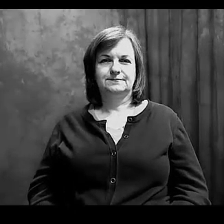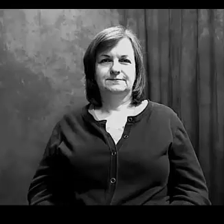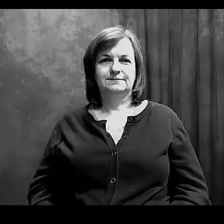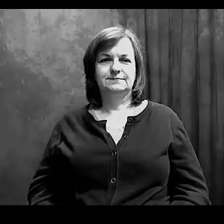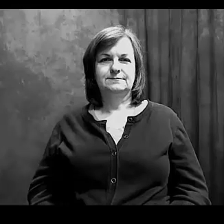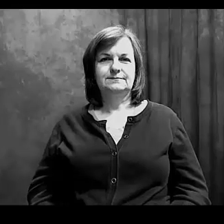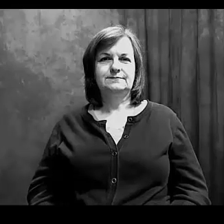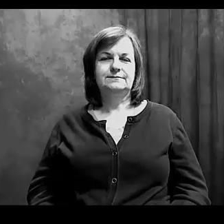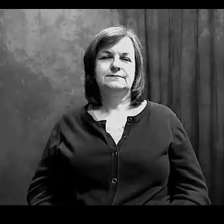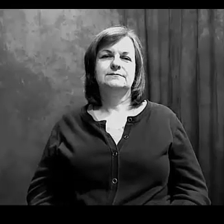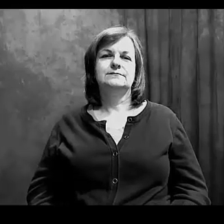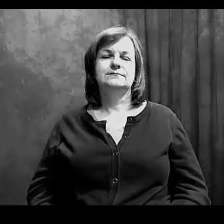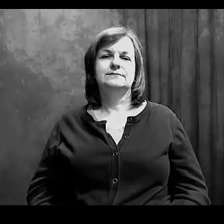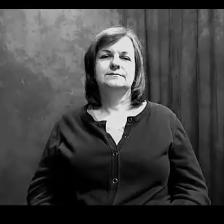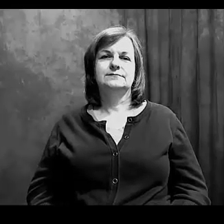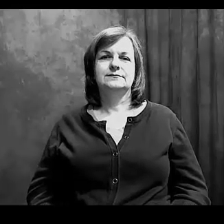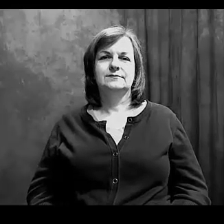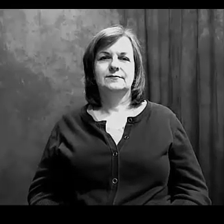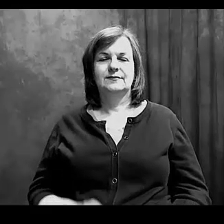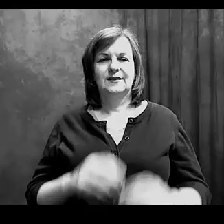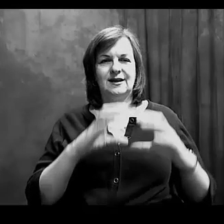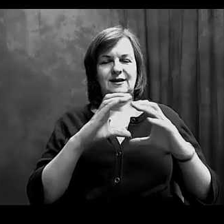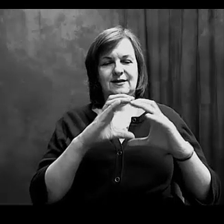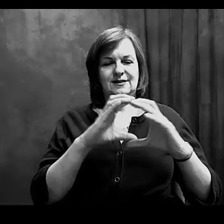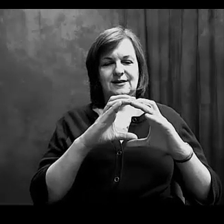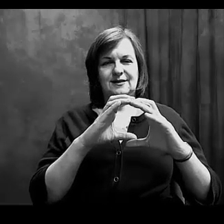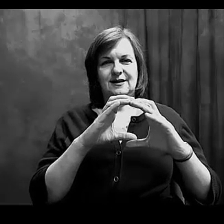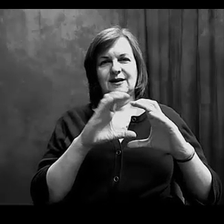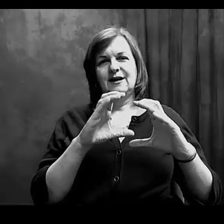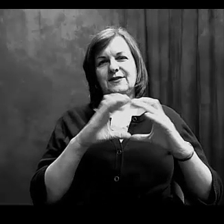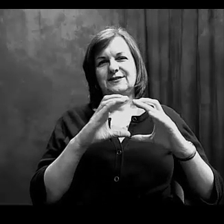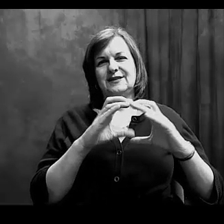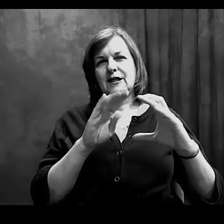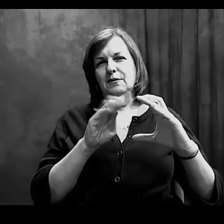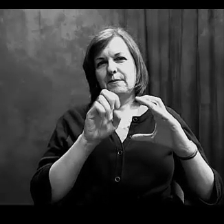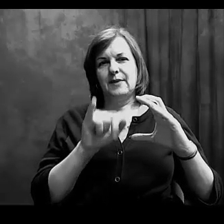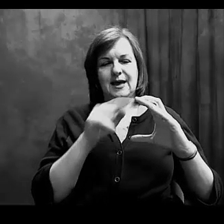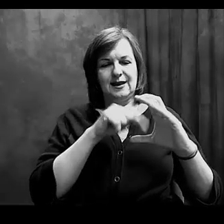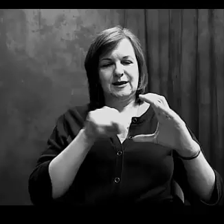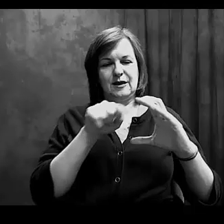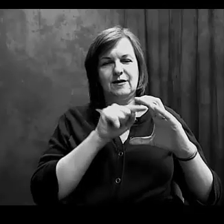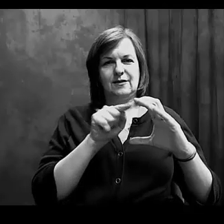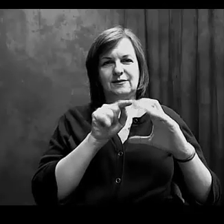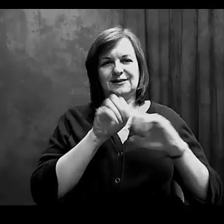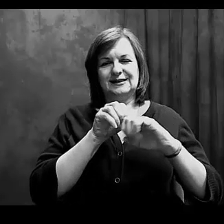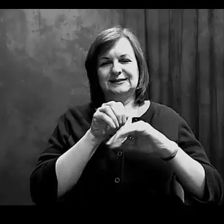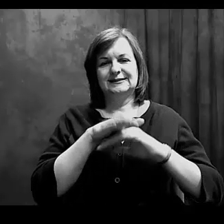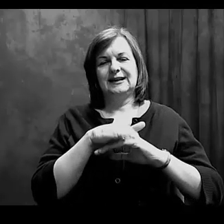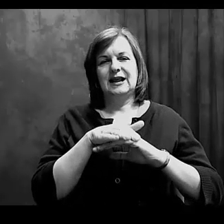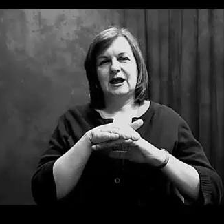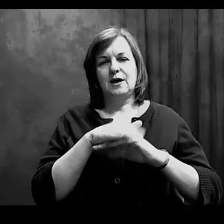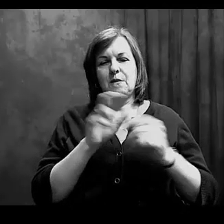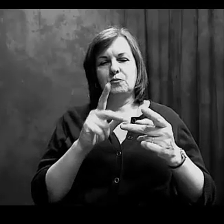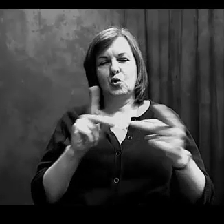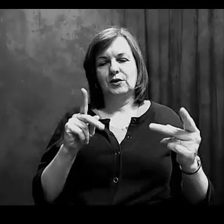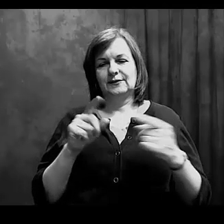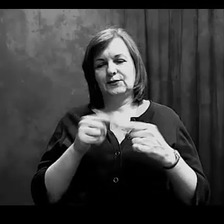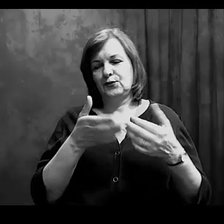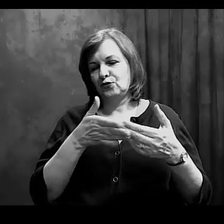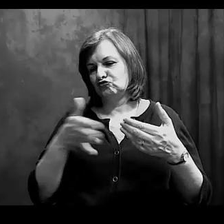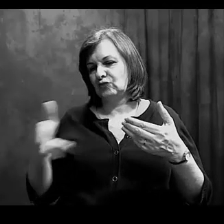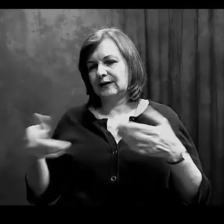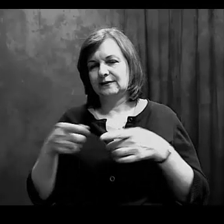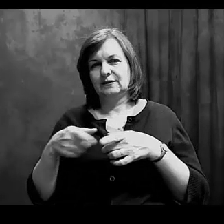So we have to think about this as the cell body in the center sending out all kinds of proteins to all of the rest